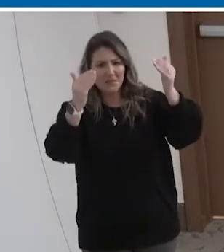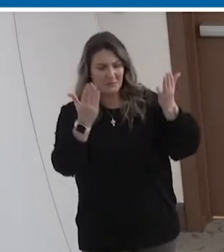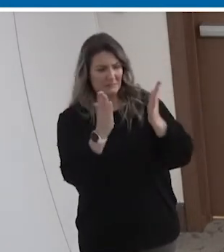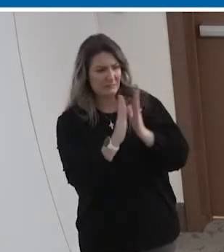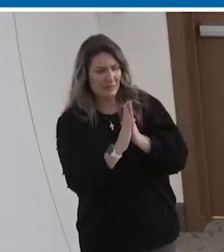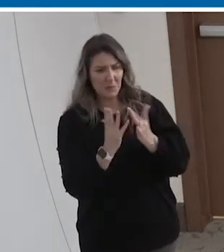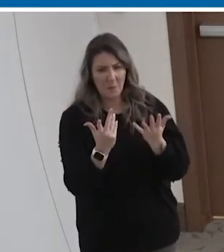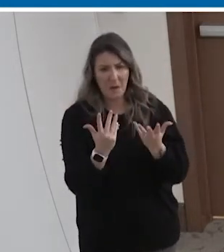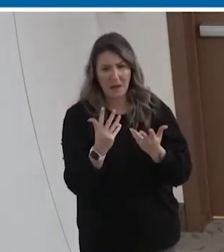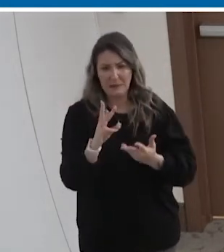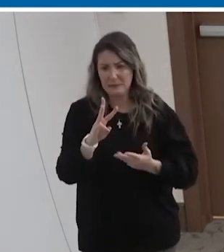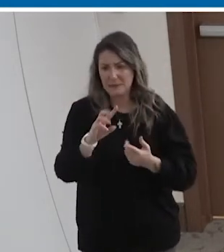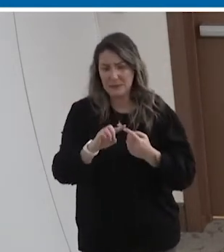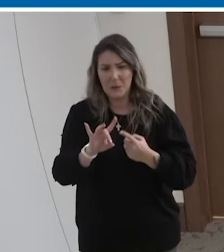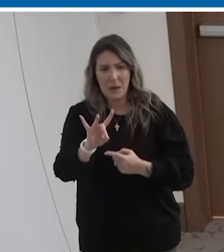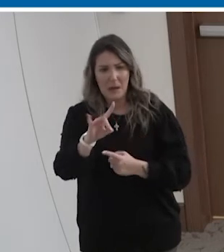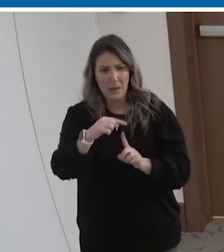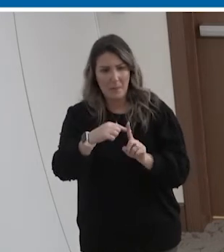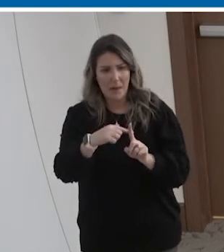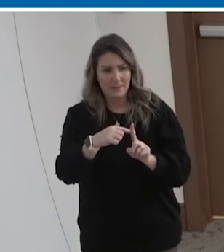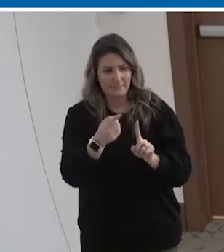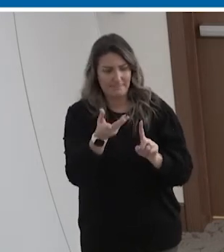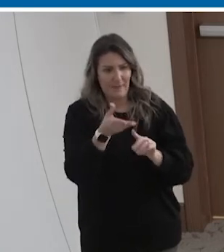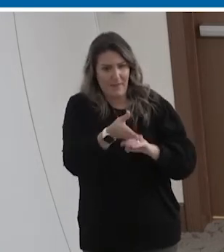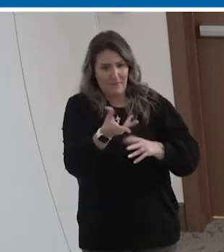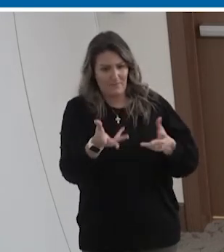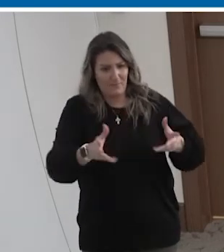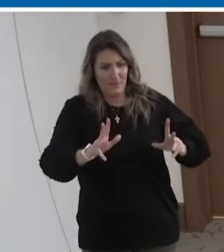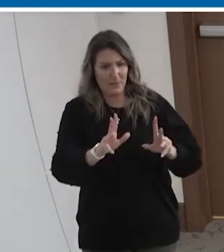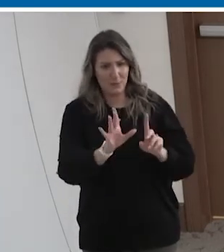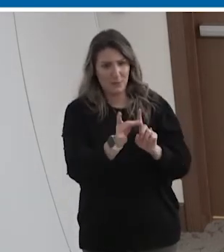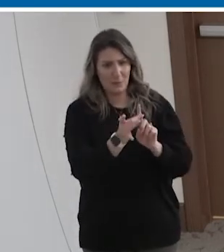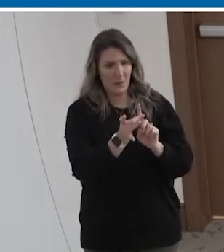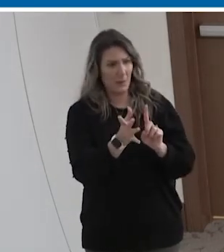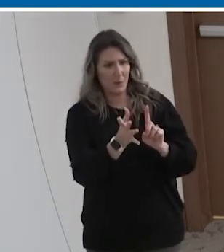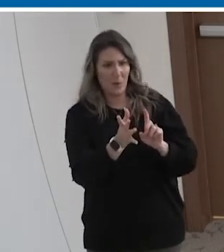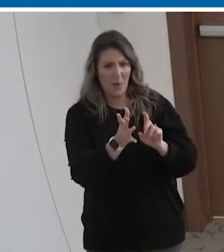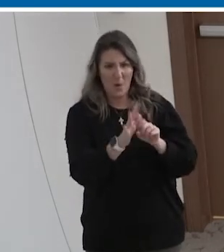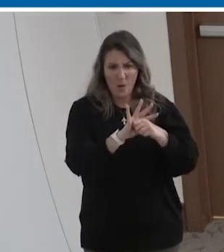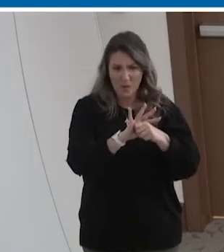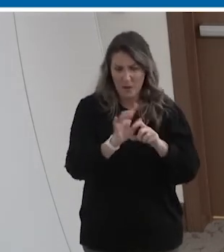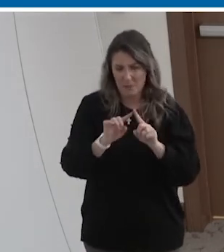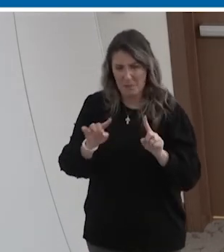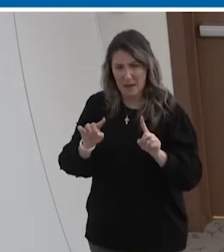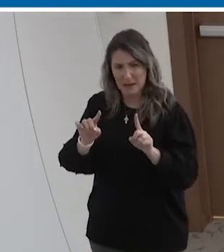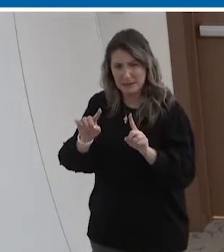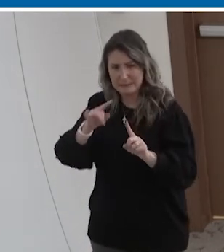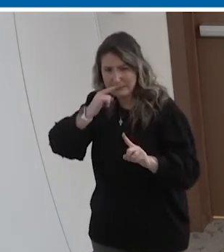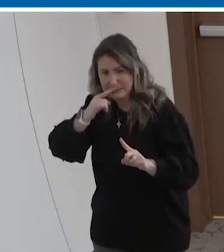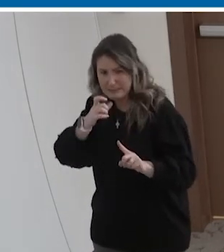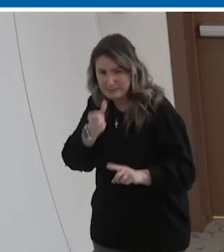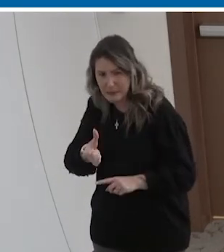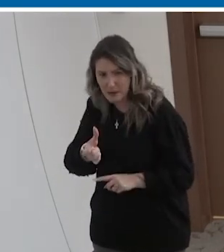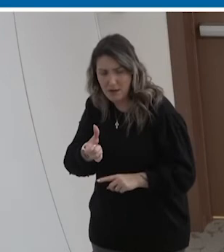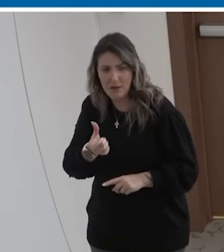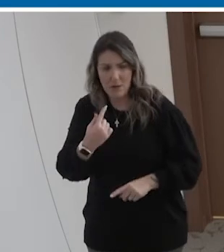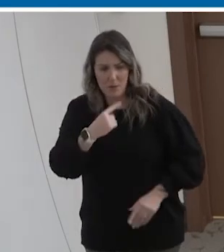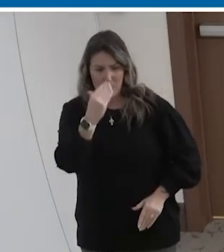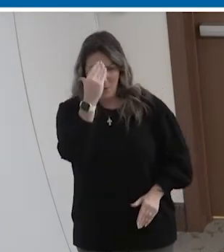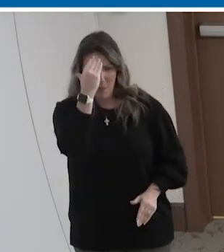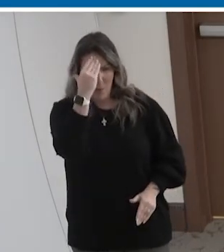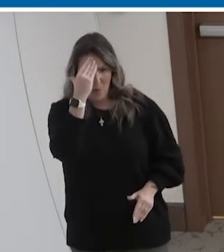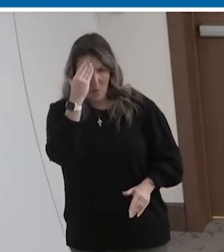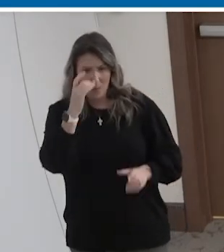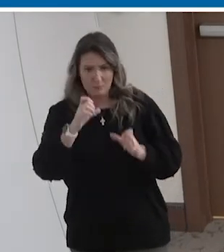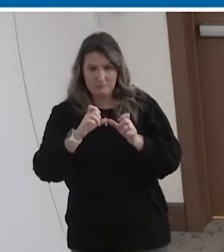6 to 8 months after having COVID to get vaccinated, but not kids? Do we really know the